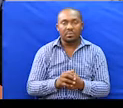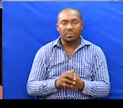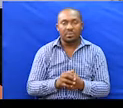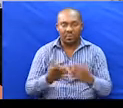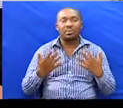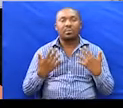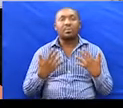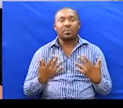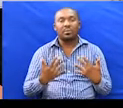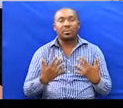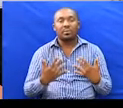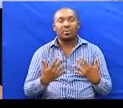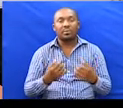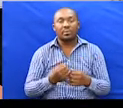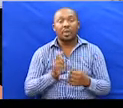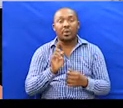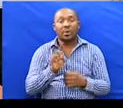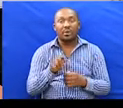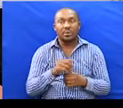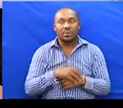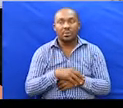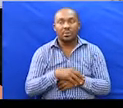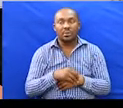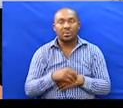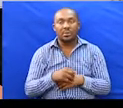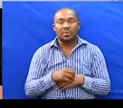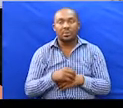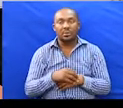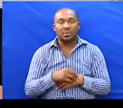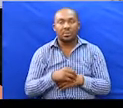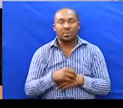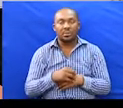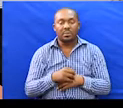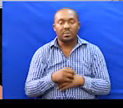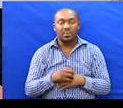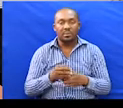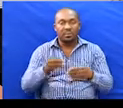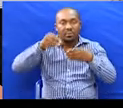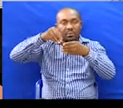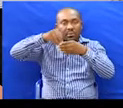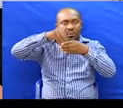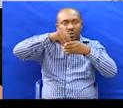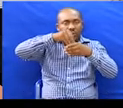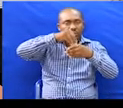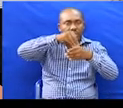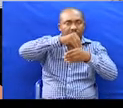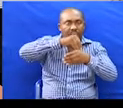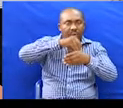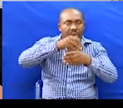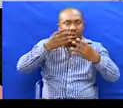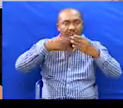It is, my dear student, presence of these genes in our